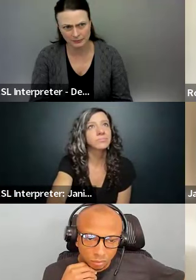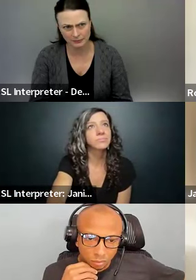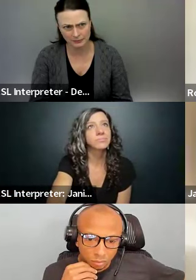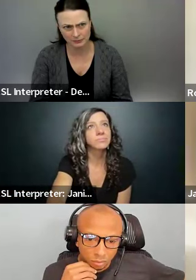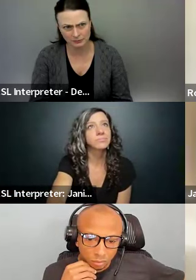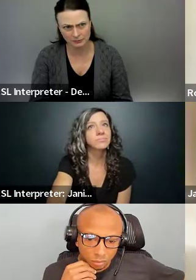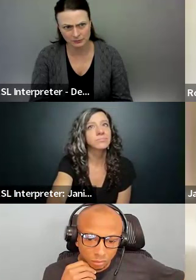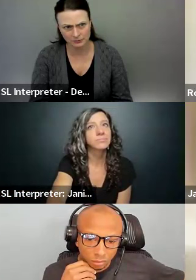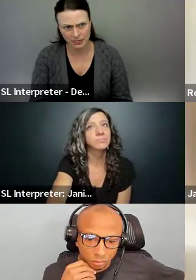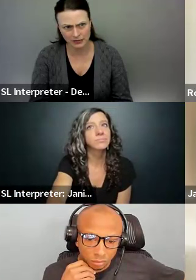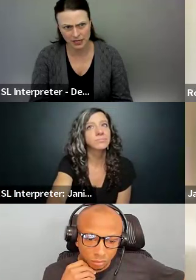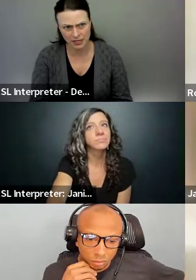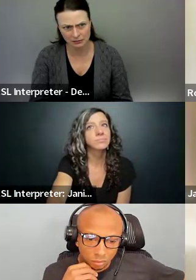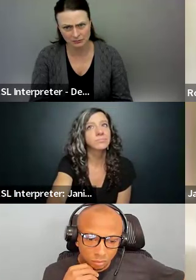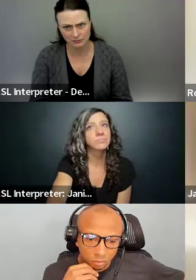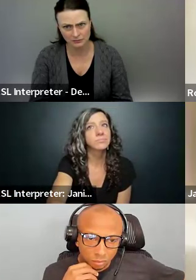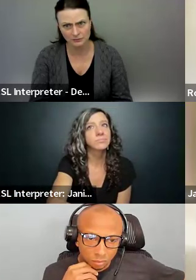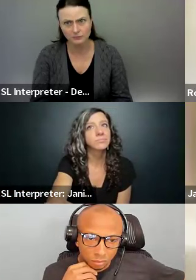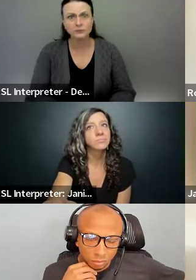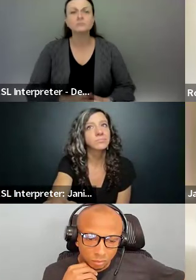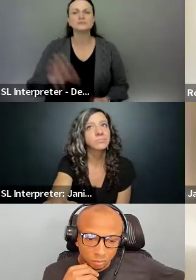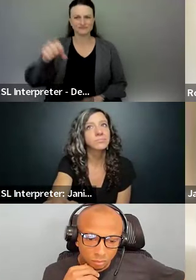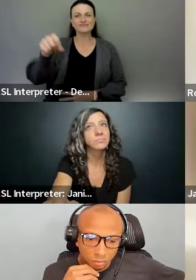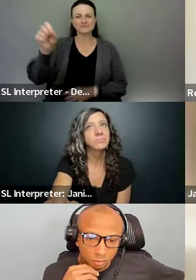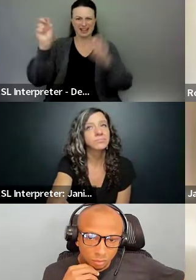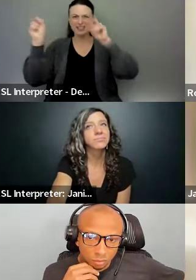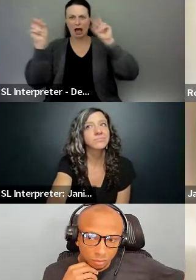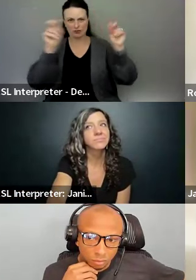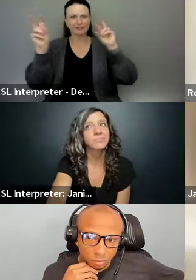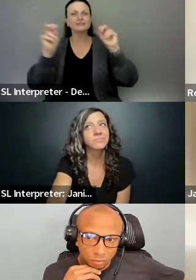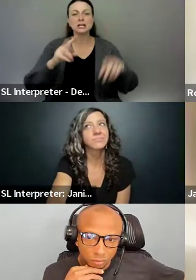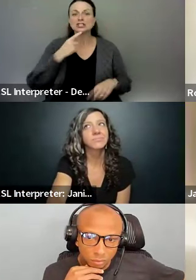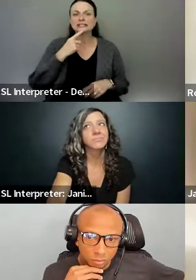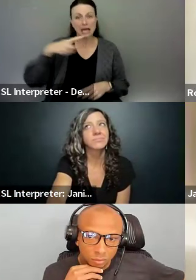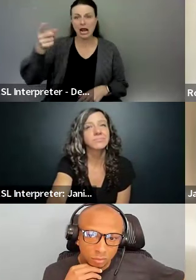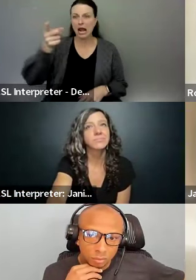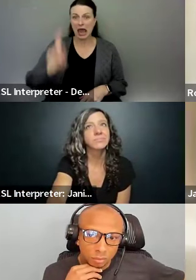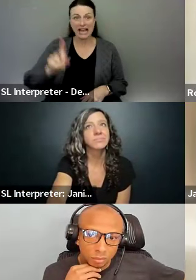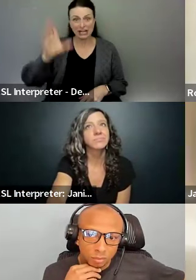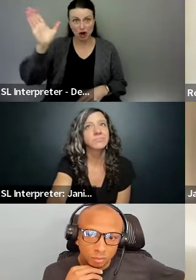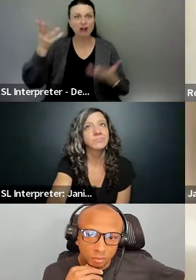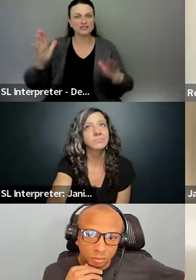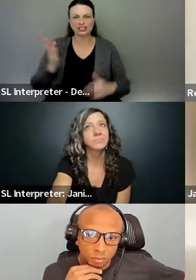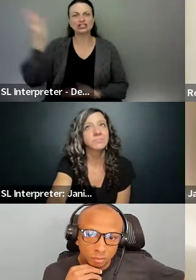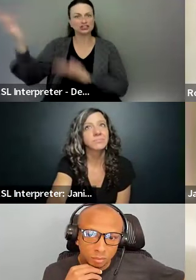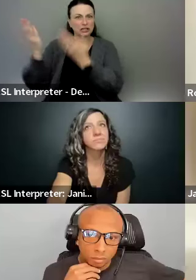right? I think. Yes. So the lightning talks have been submitted, like